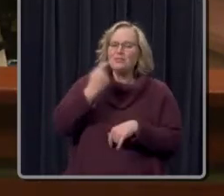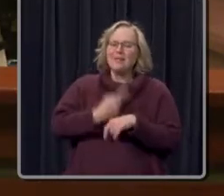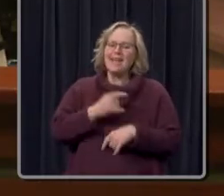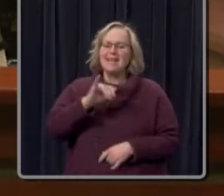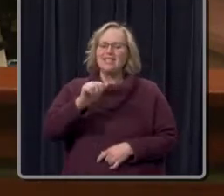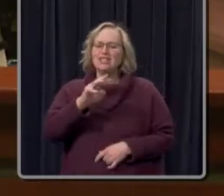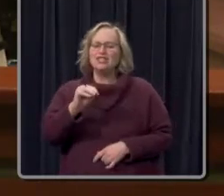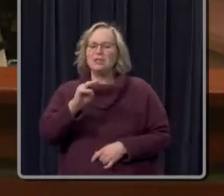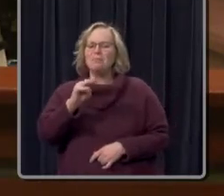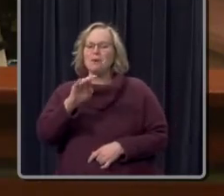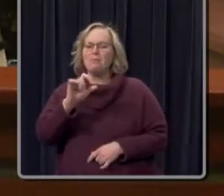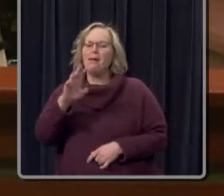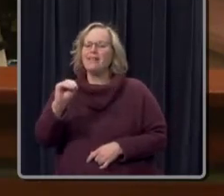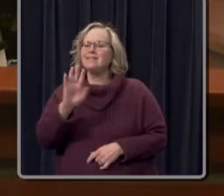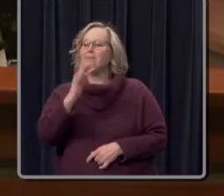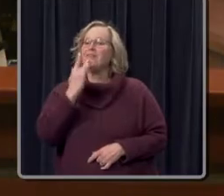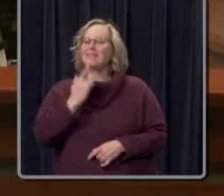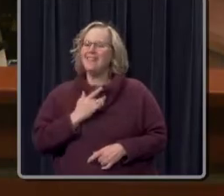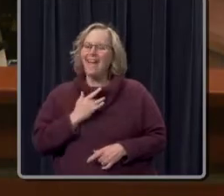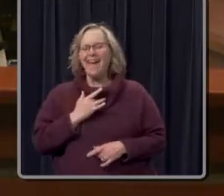birthday.